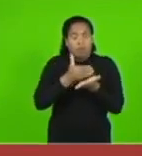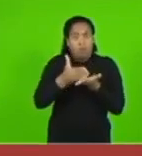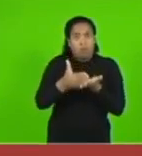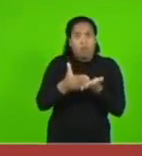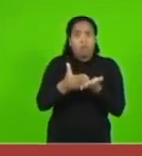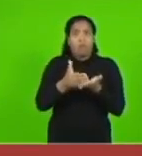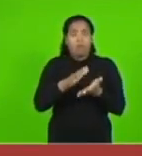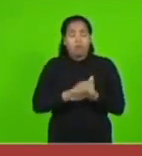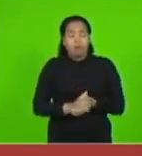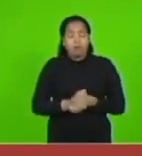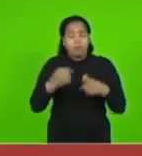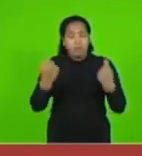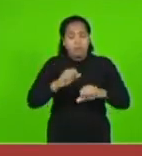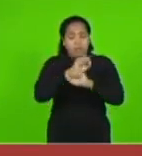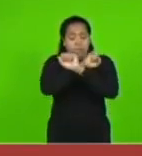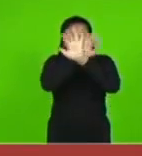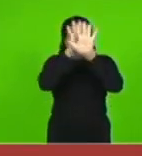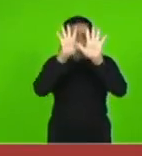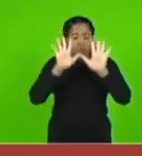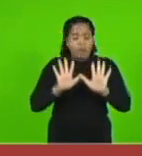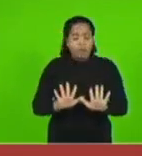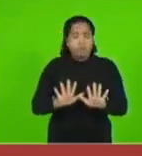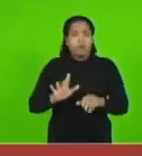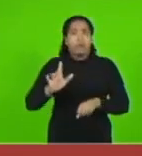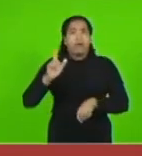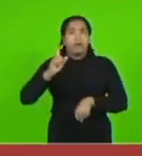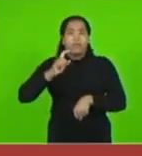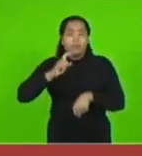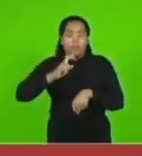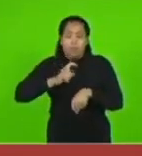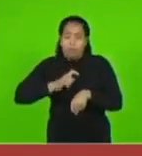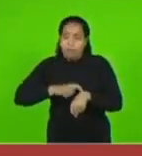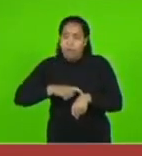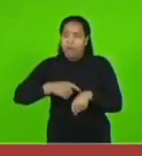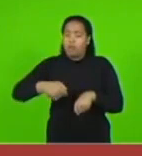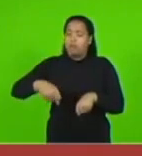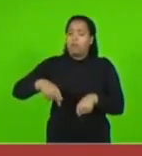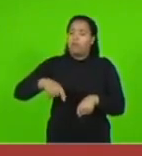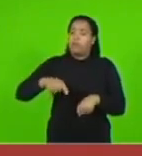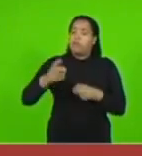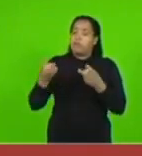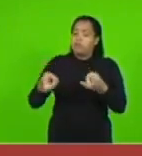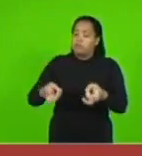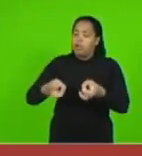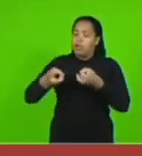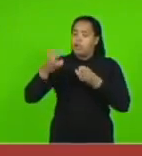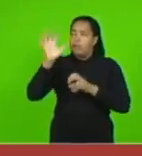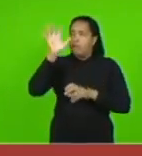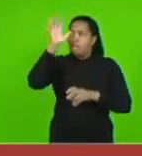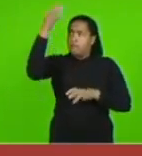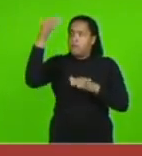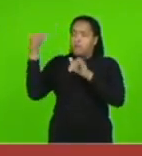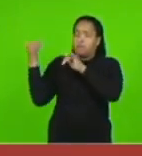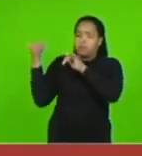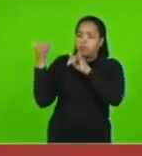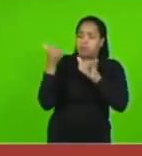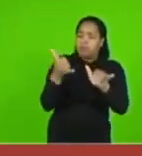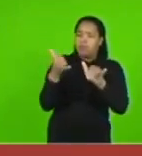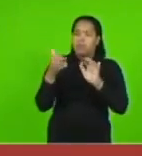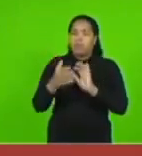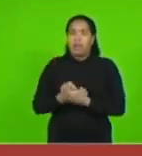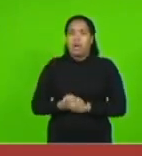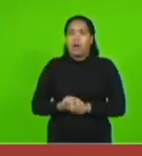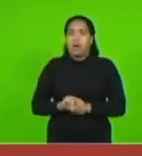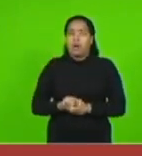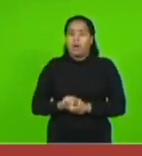And we have said in the very beginning that we have seen the signs of the trumpets and